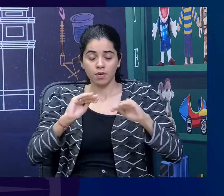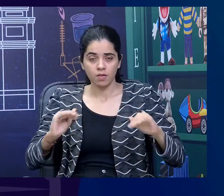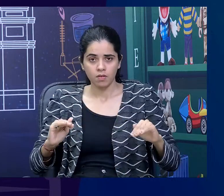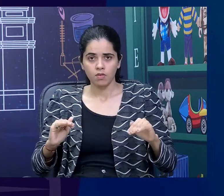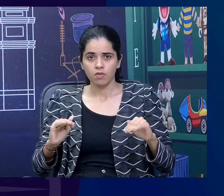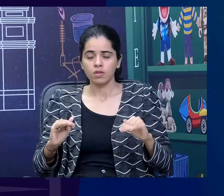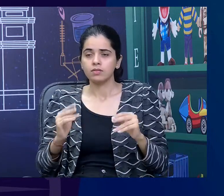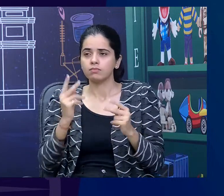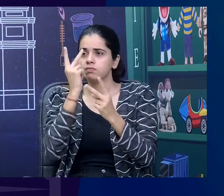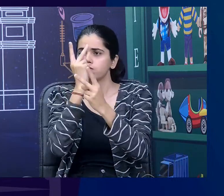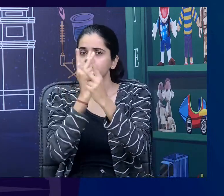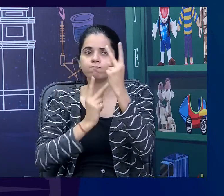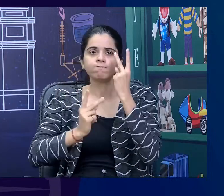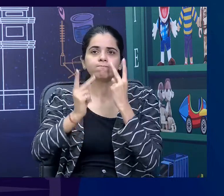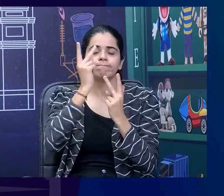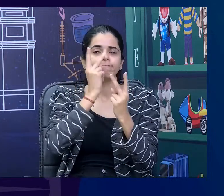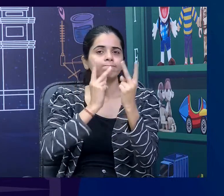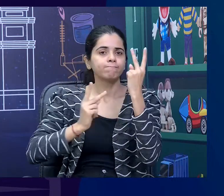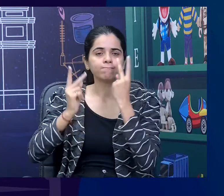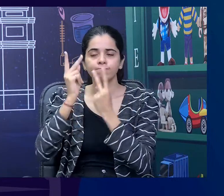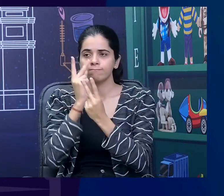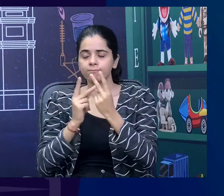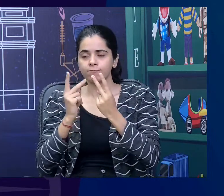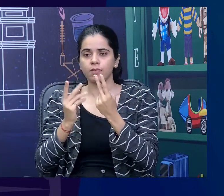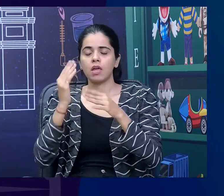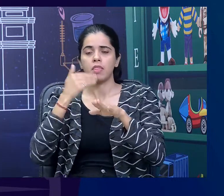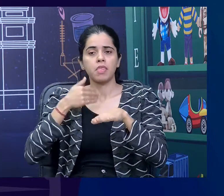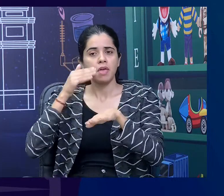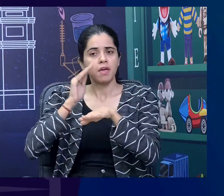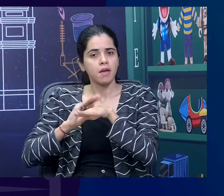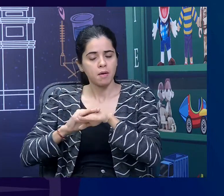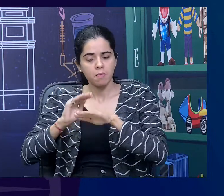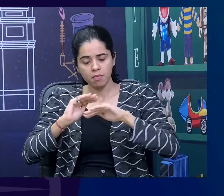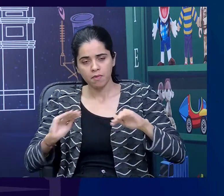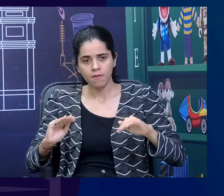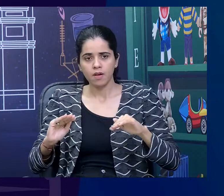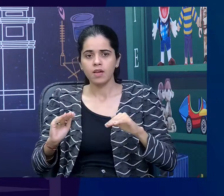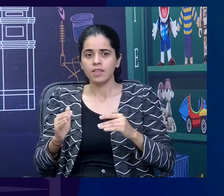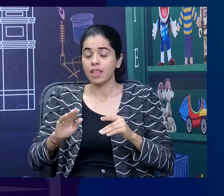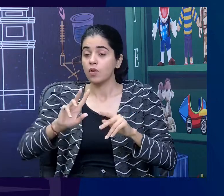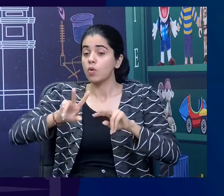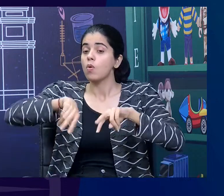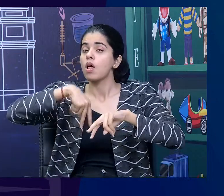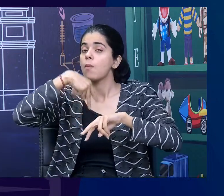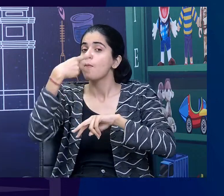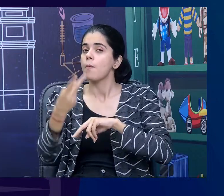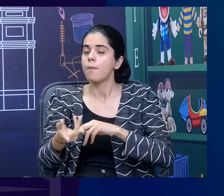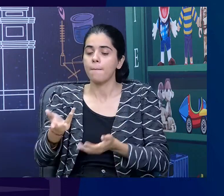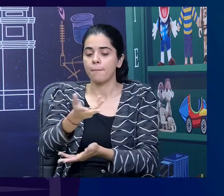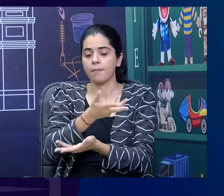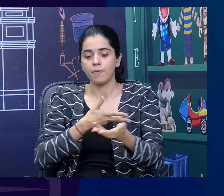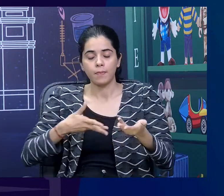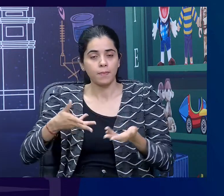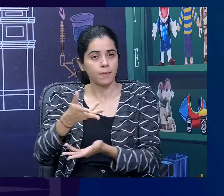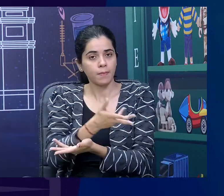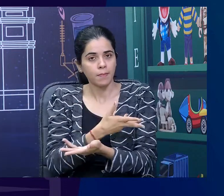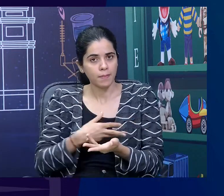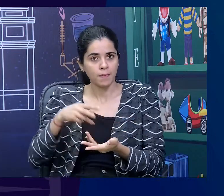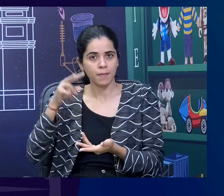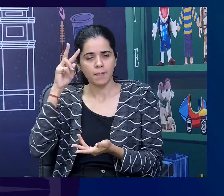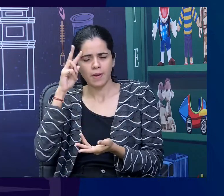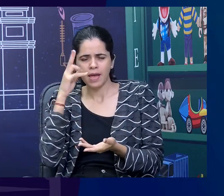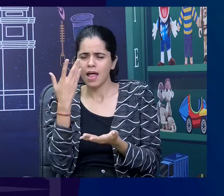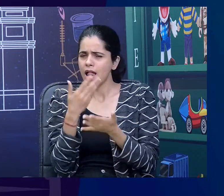to explore activities, experience, and then come for discussion with the teacher to consolidate their